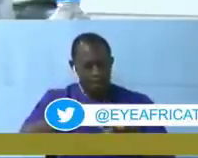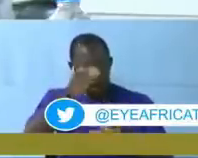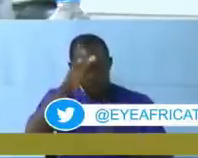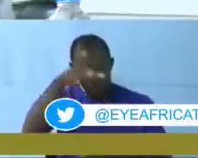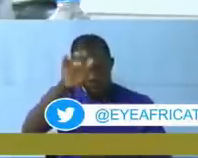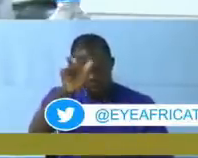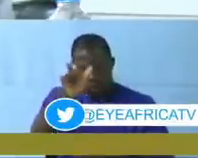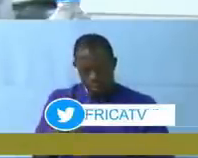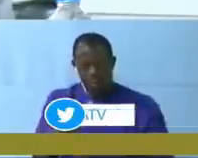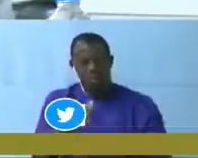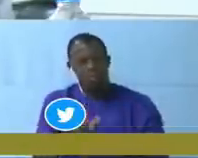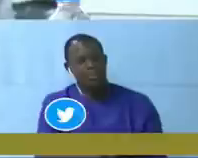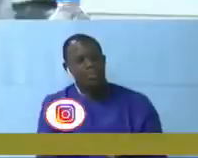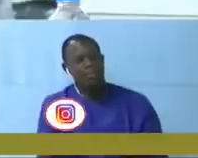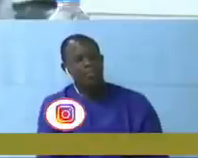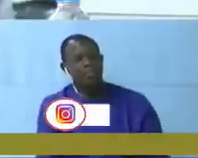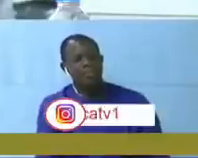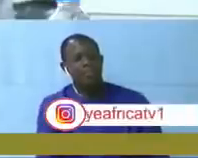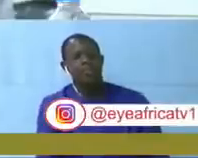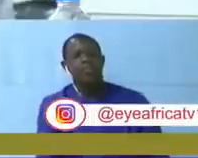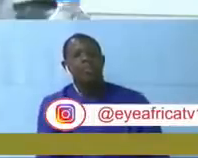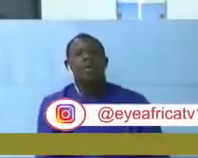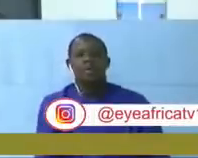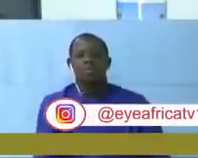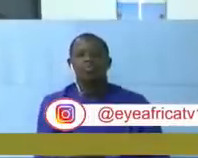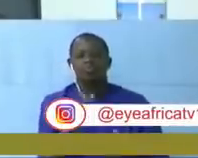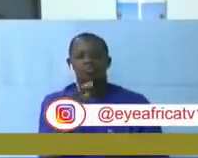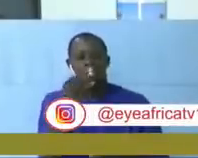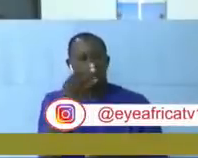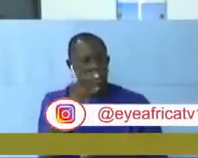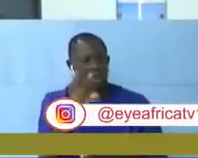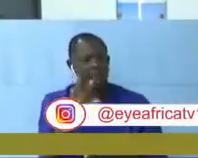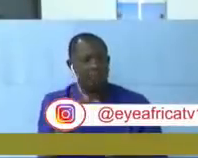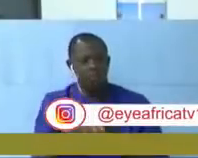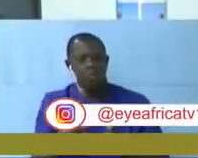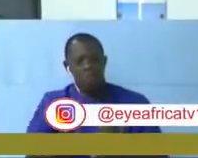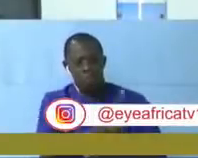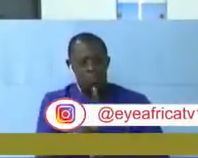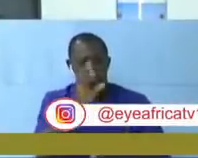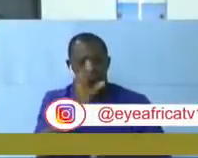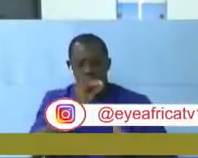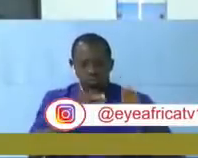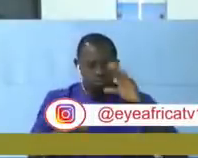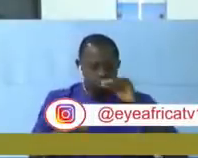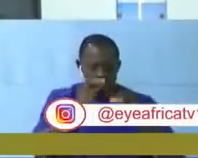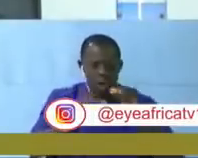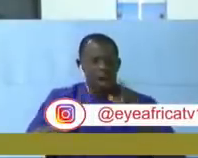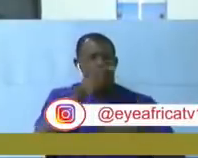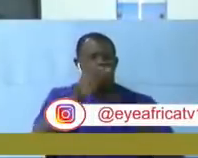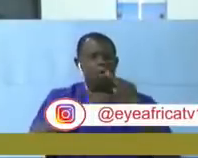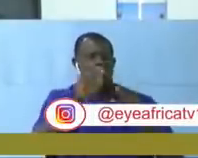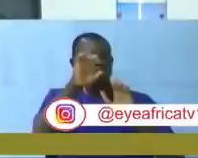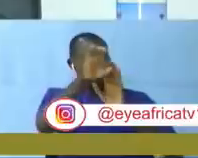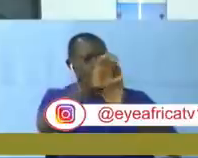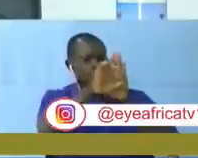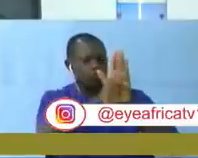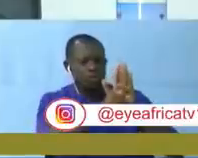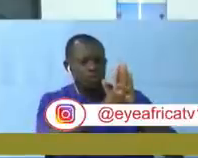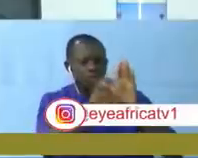bindat lu jëm ci wali loi réewi Gambia. In fact, when we talk about the constitutional law of the